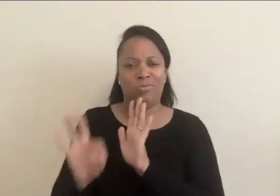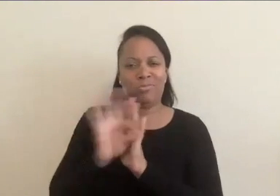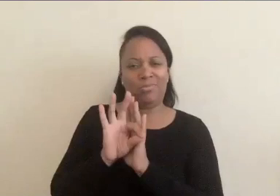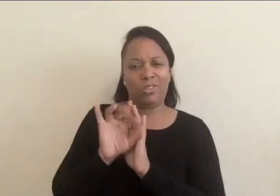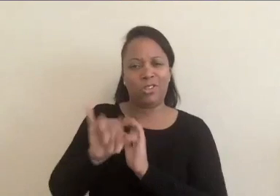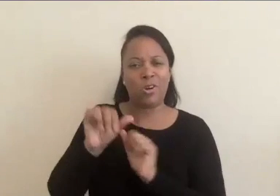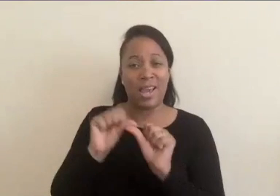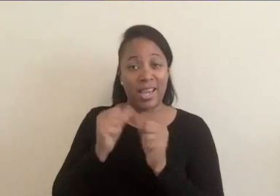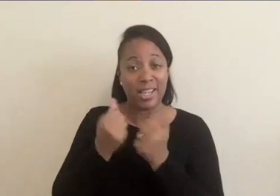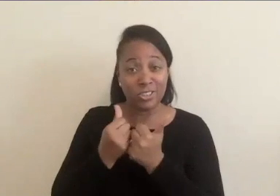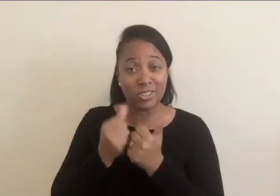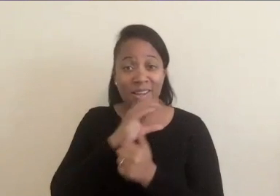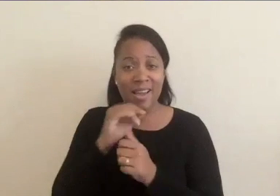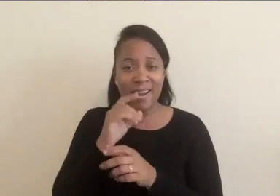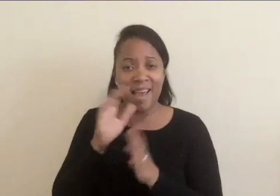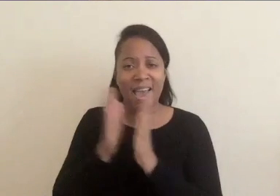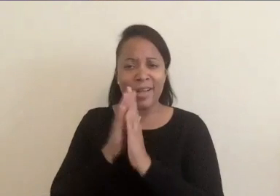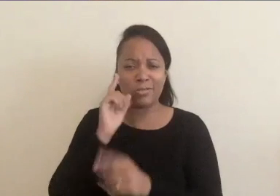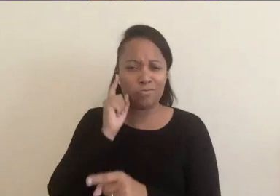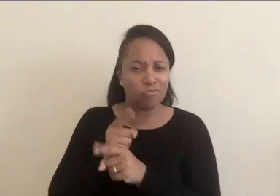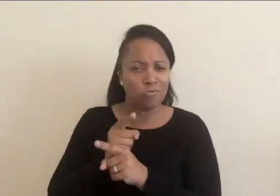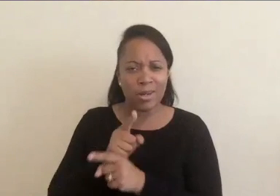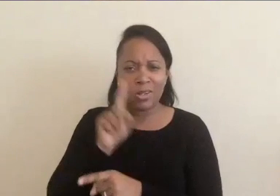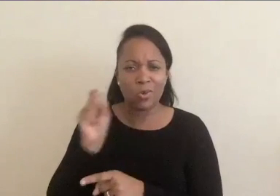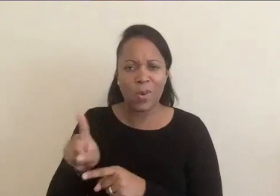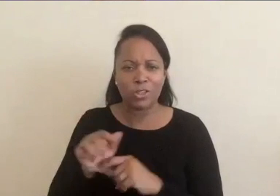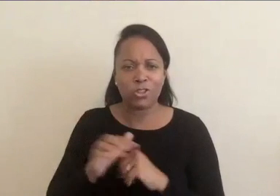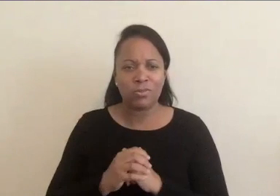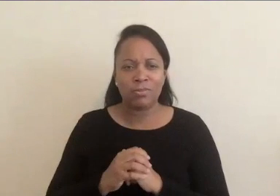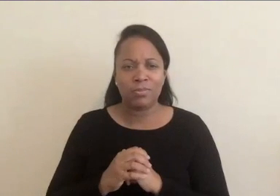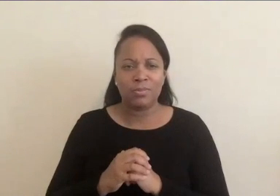agency and asking the right questions.